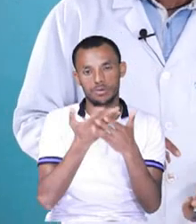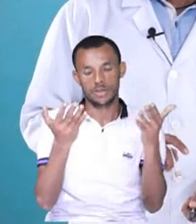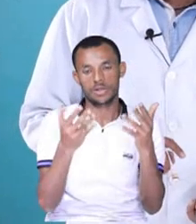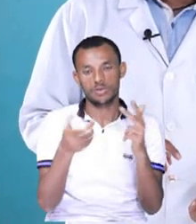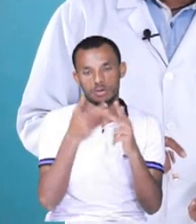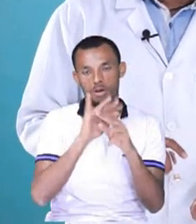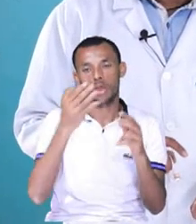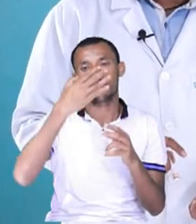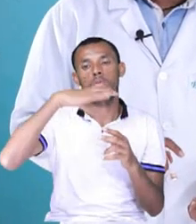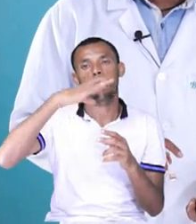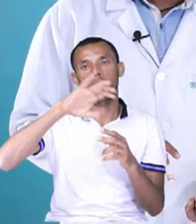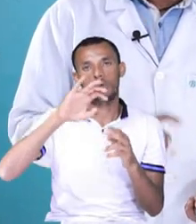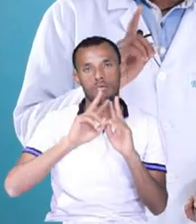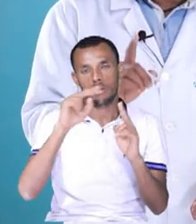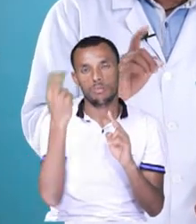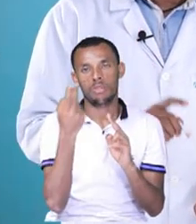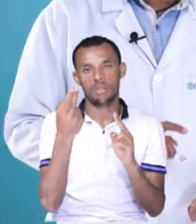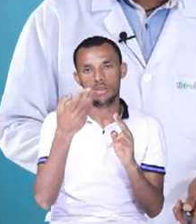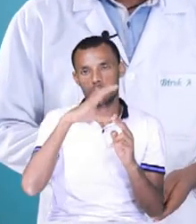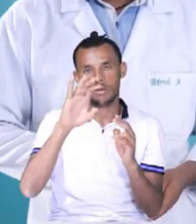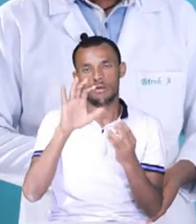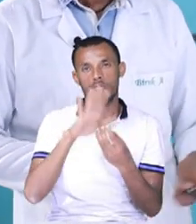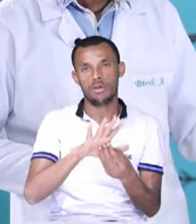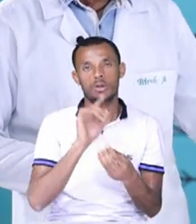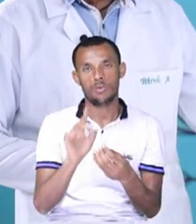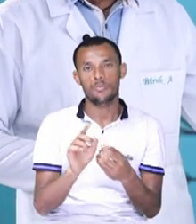one, temperature. Temperature is very important. Temperature is a factor.